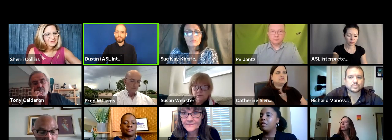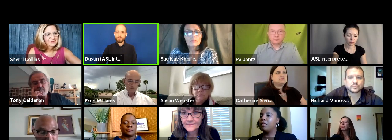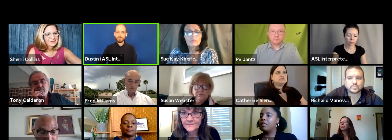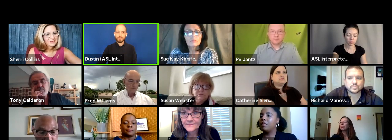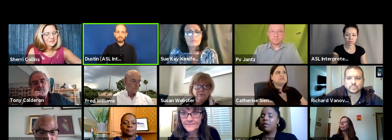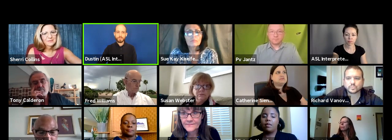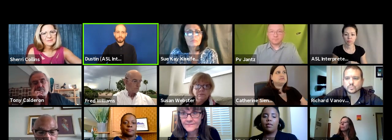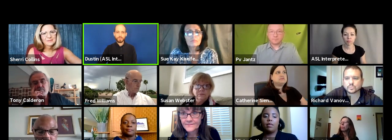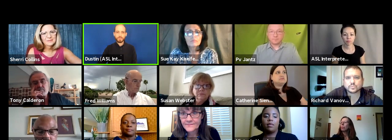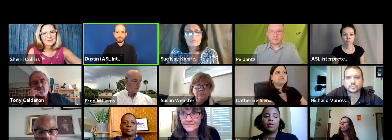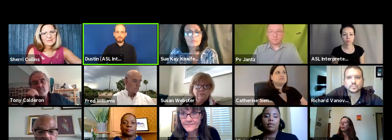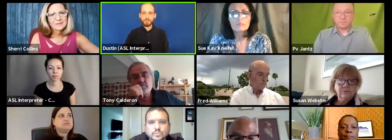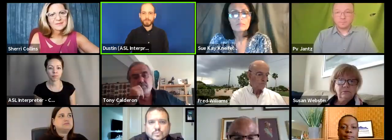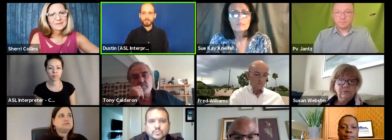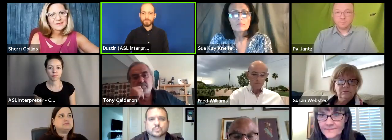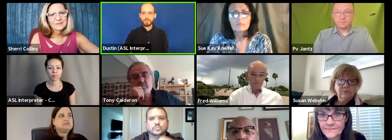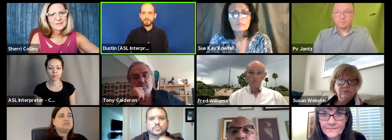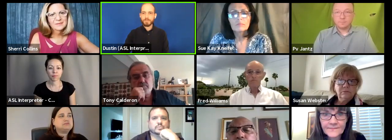motions?